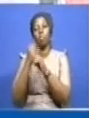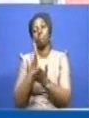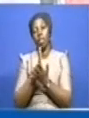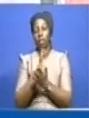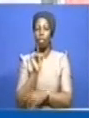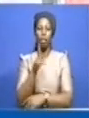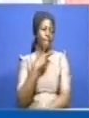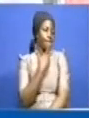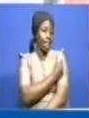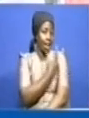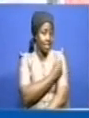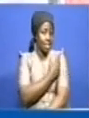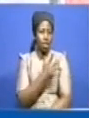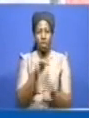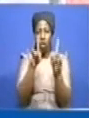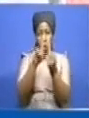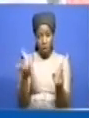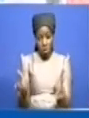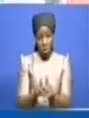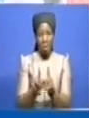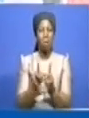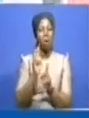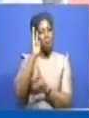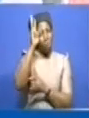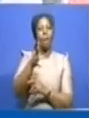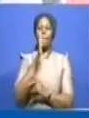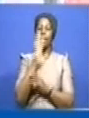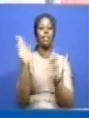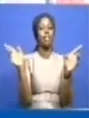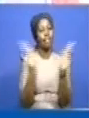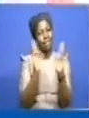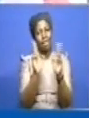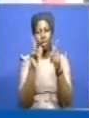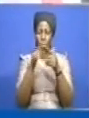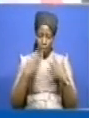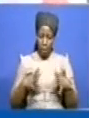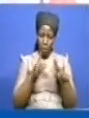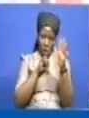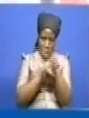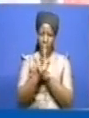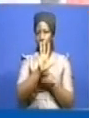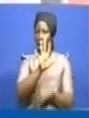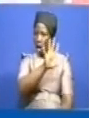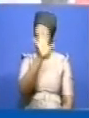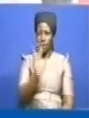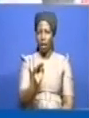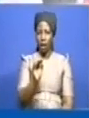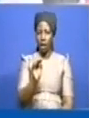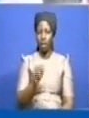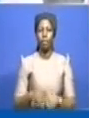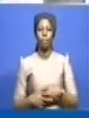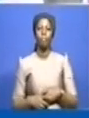this vaccine is also going to be able to be available to people across the continent. And in